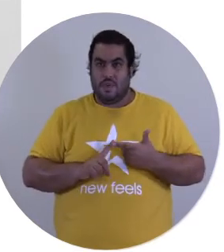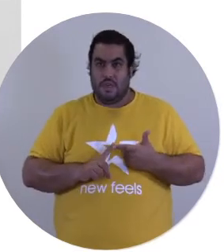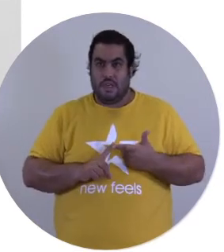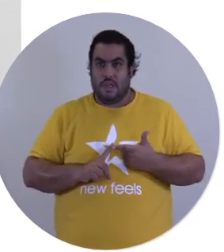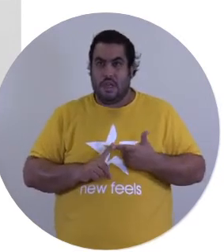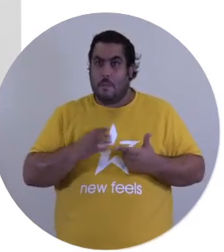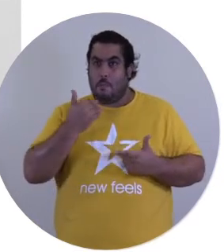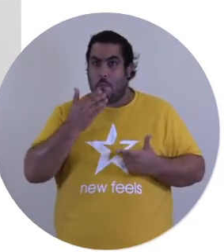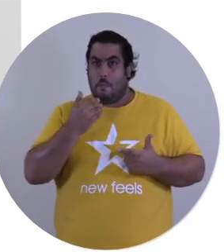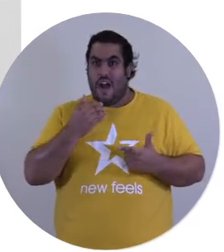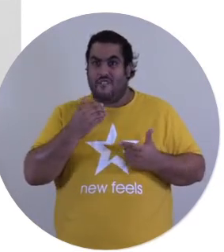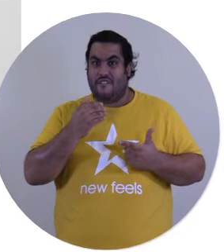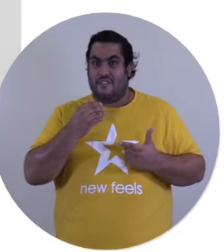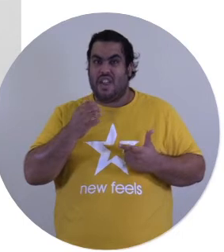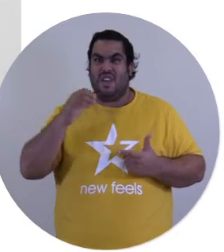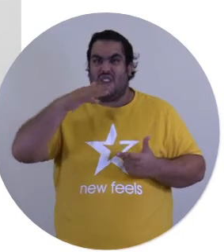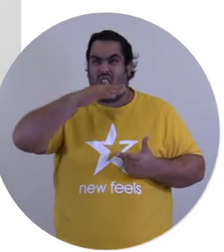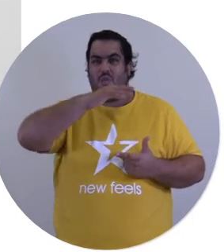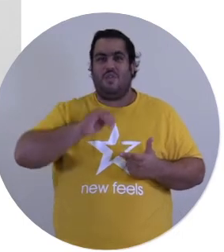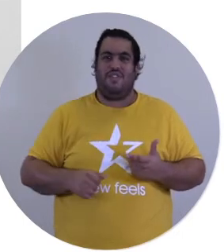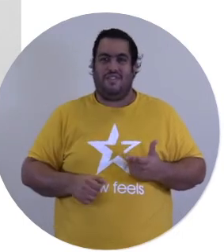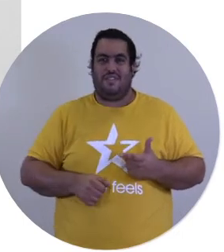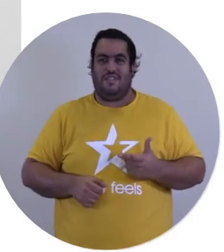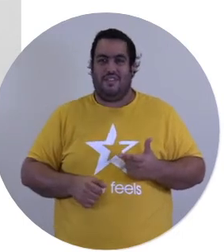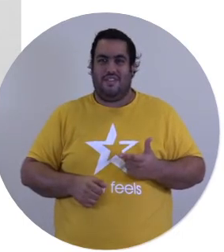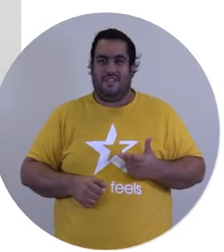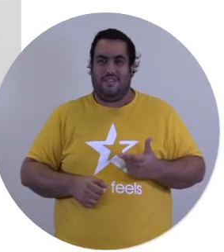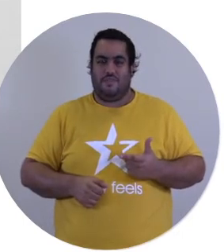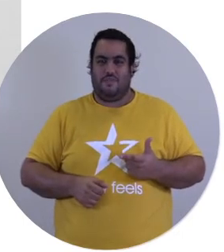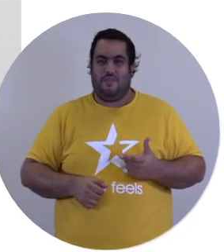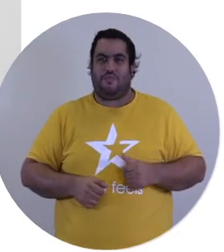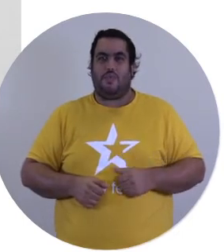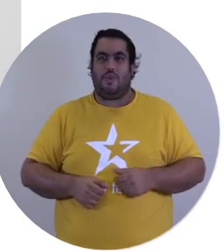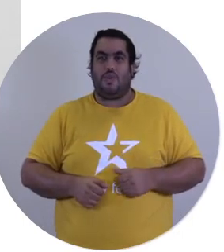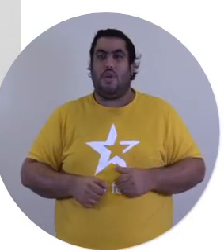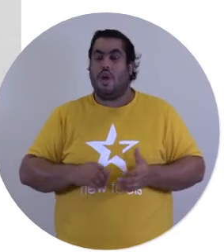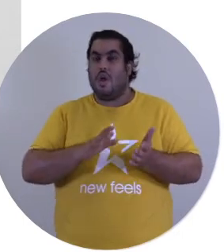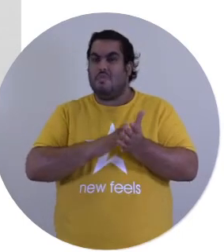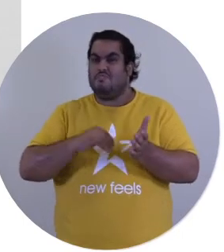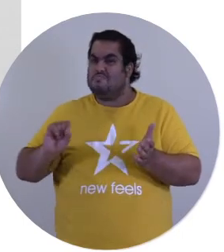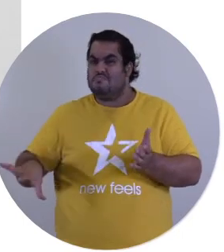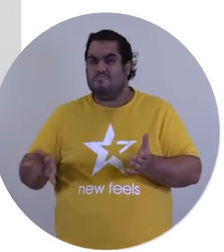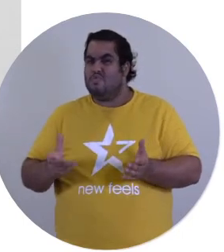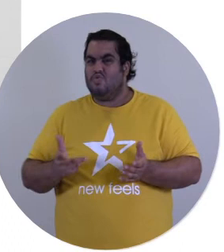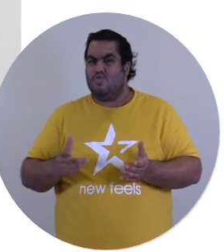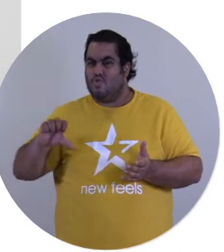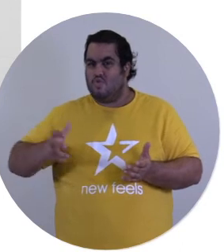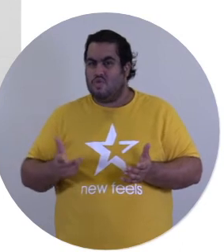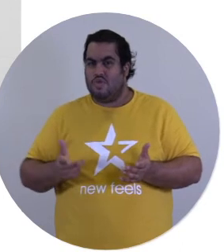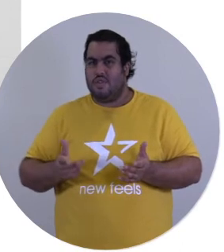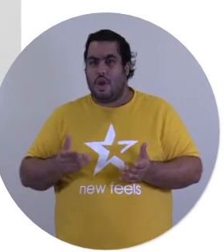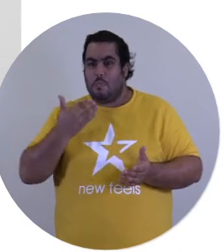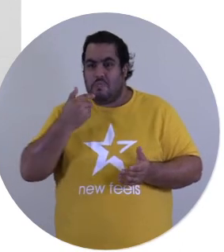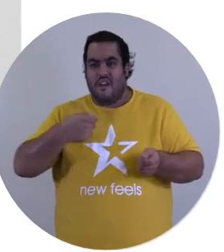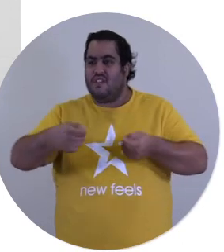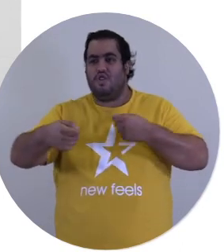area, no factories. In the disadvantages, I can see no shopping malls, and we